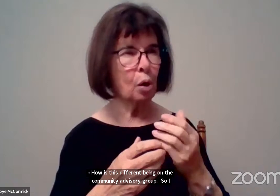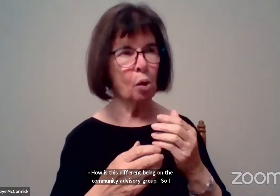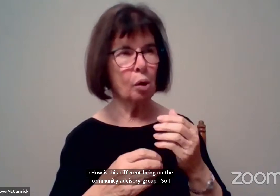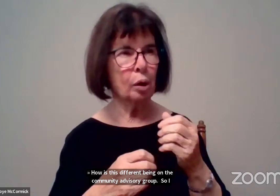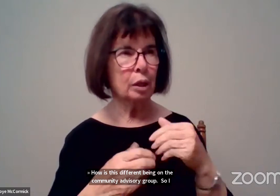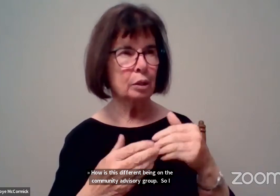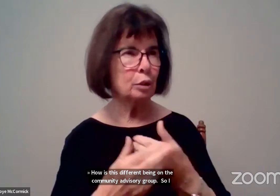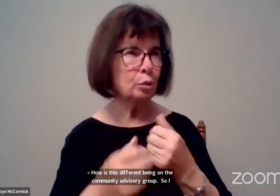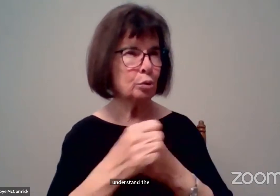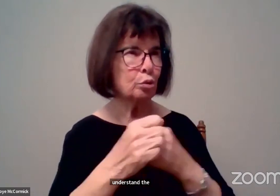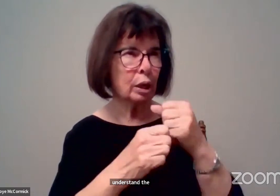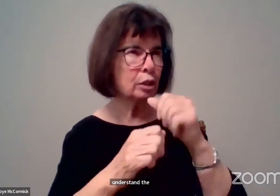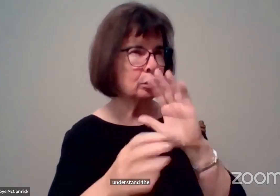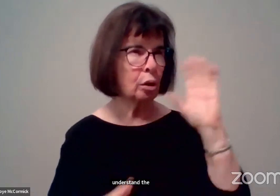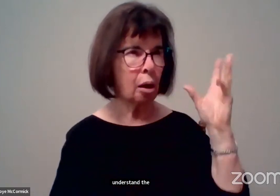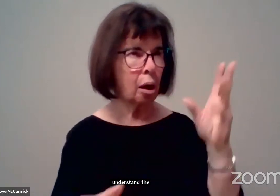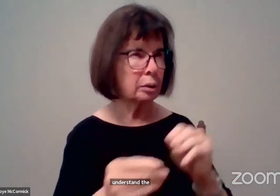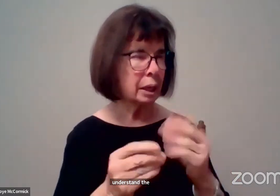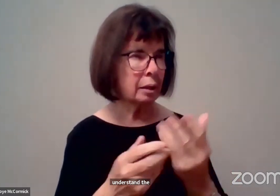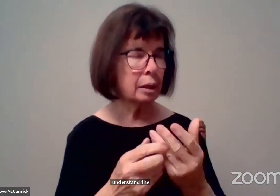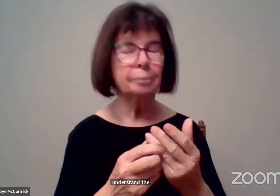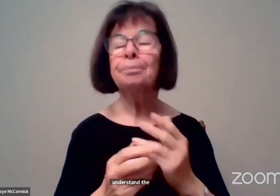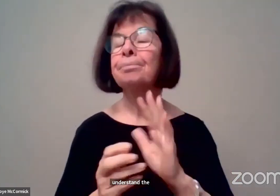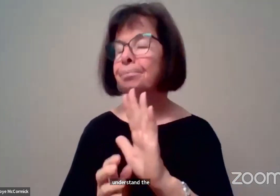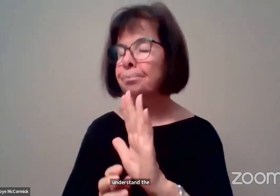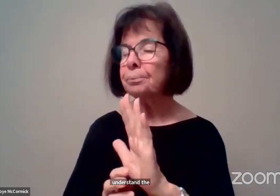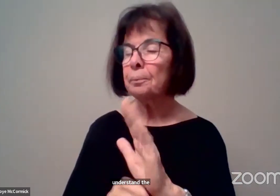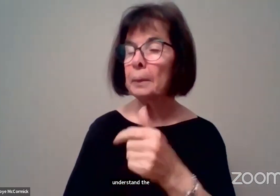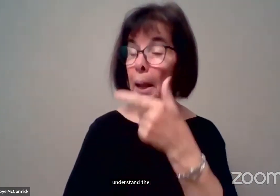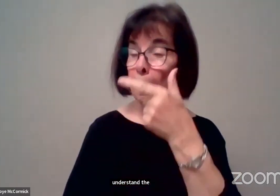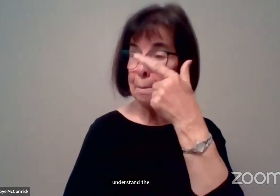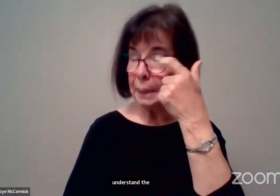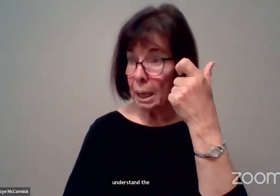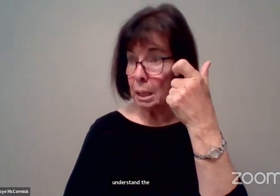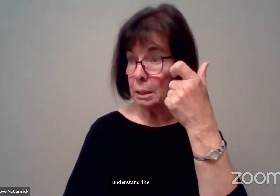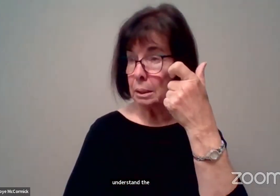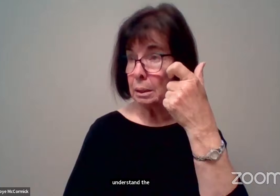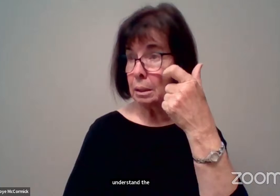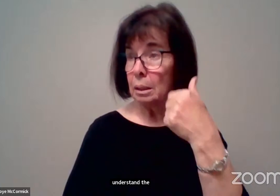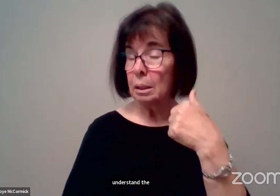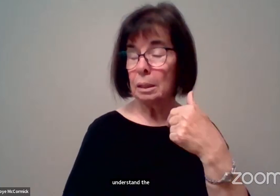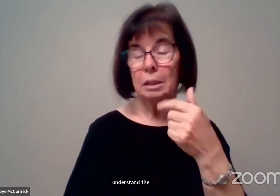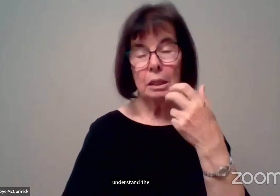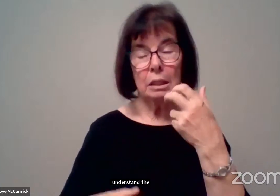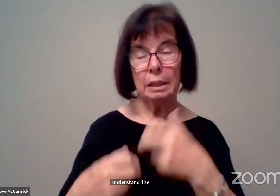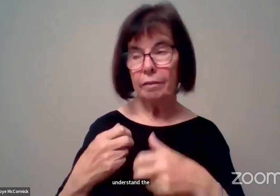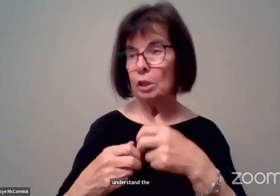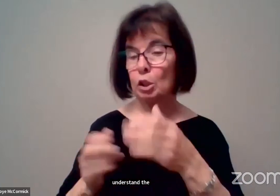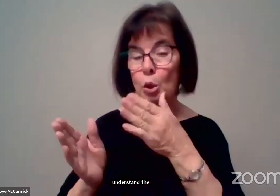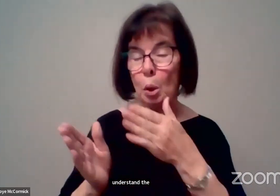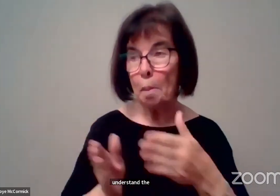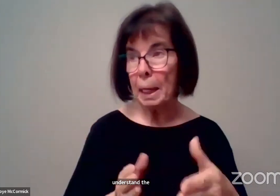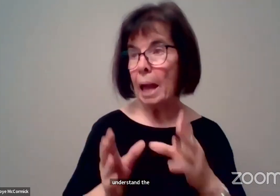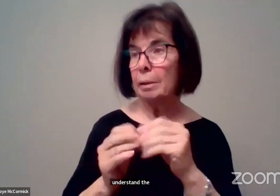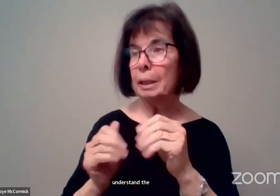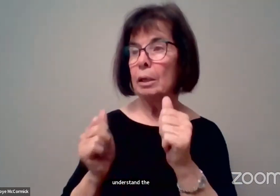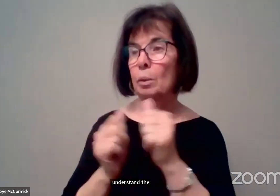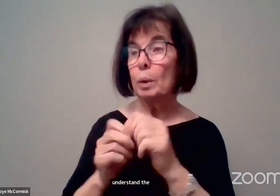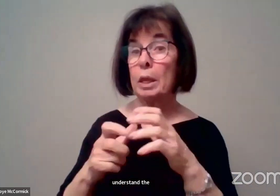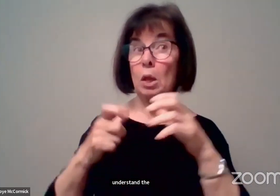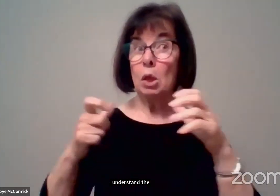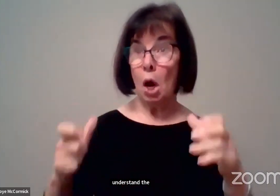altogether? So a smaller, because it would be hard to plan the meeting with a large group like